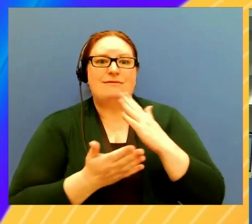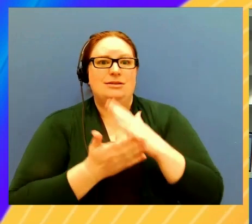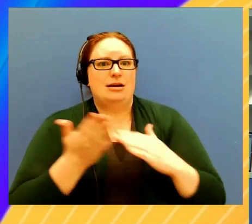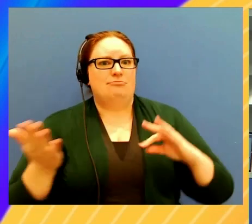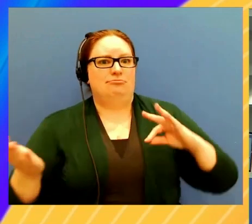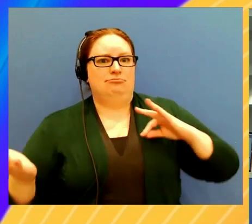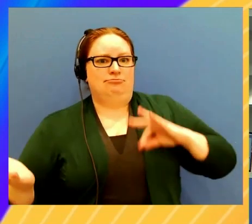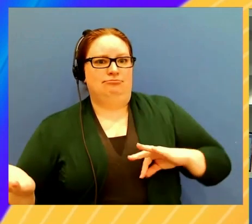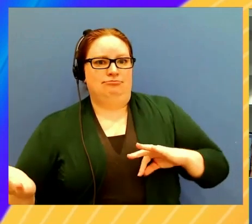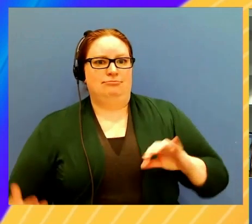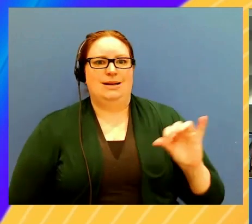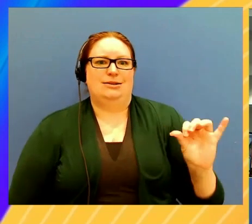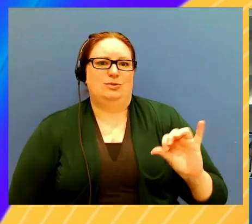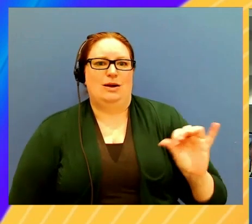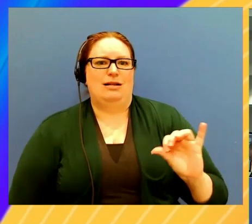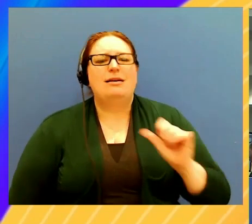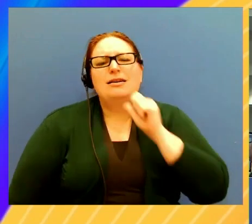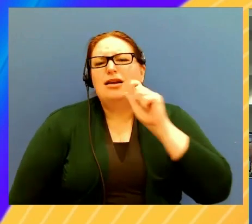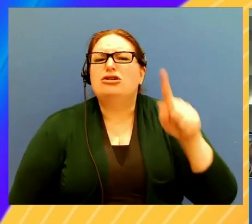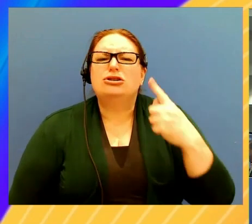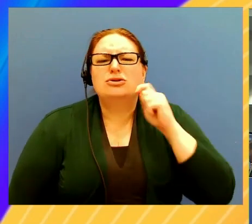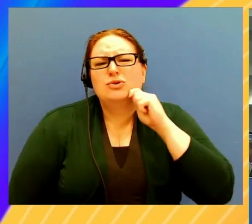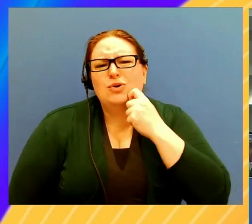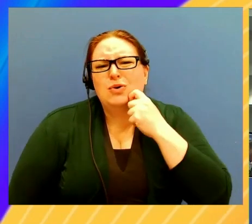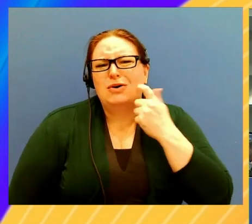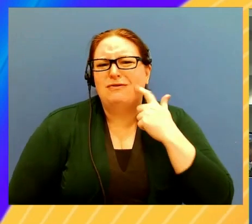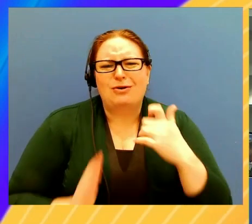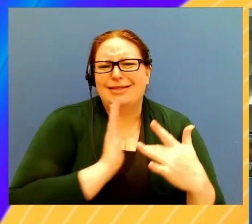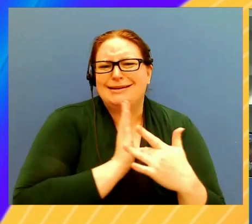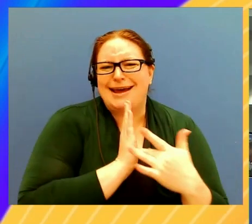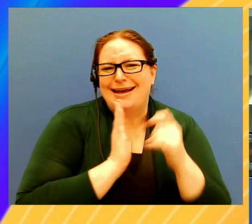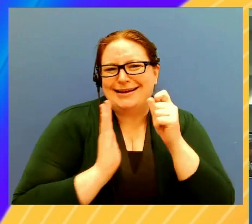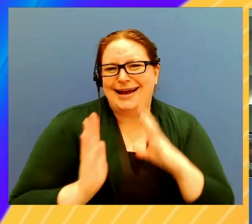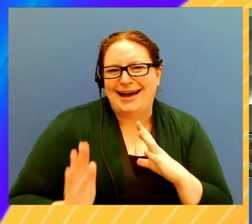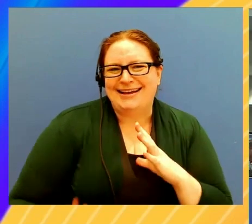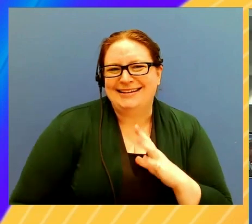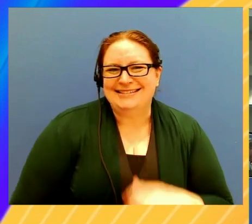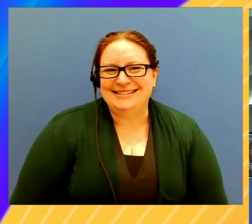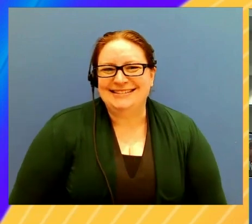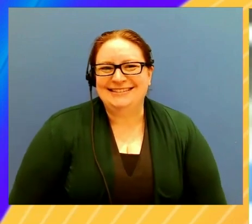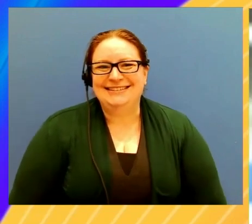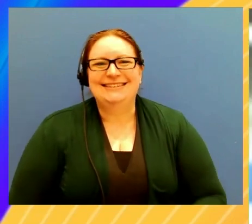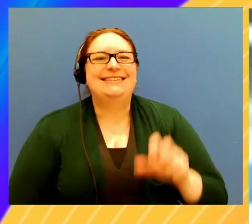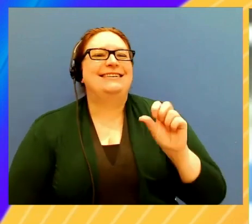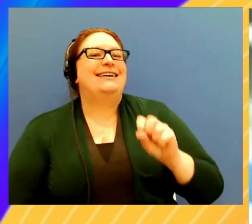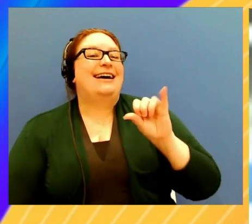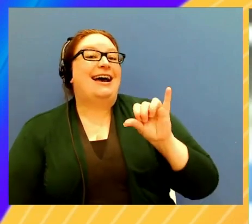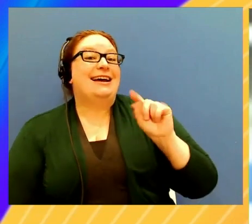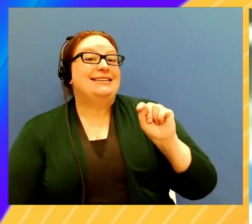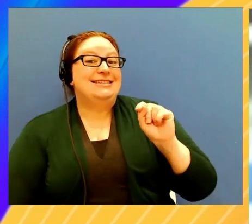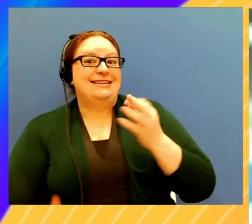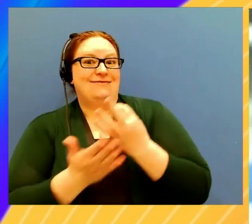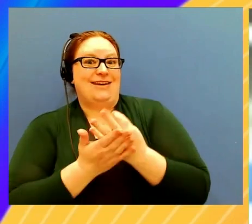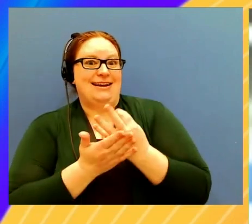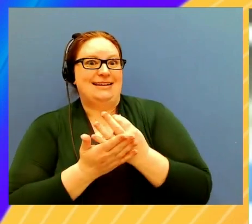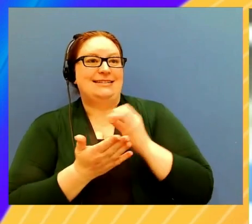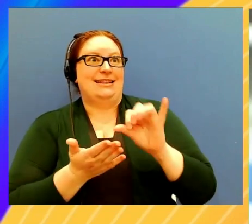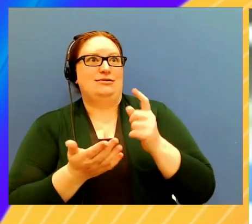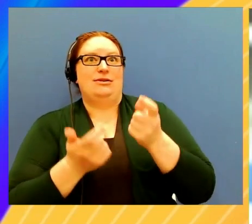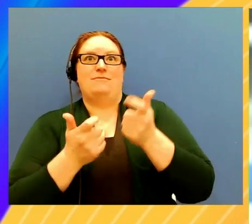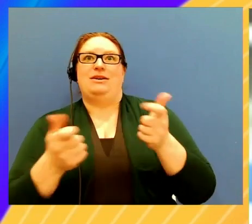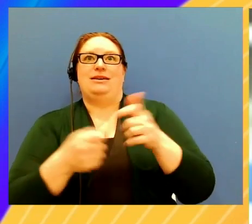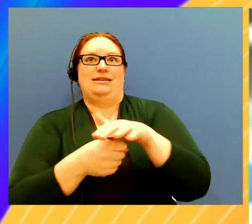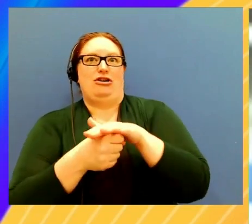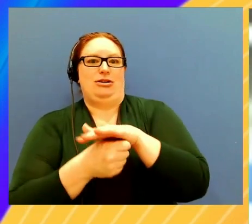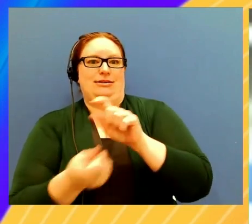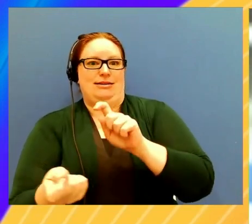advantages there as well, not just cool stuff for the tech guys. Absolutely. IT finance is one of the largest areas that transforms. Other